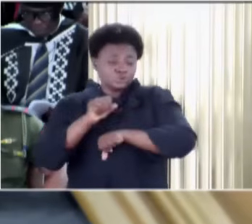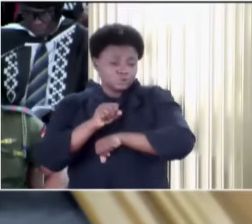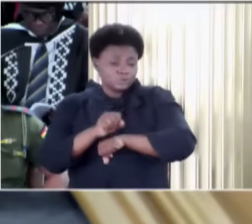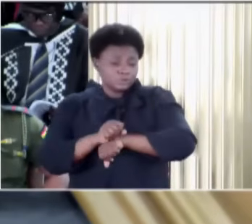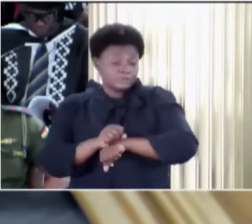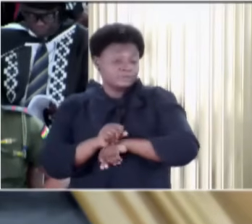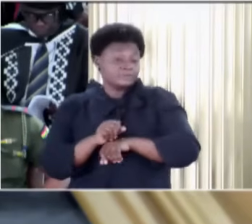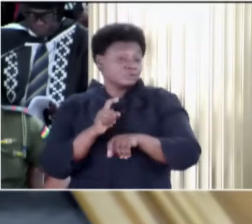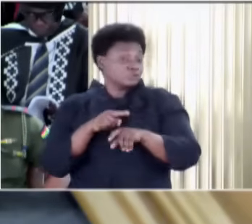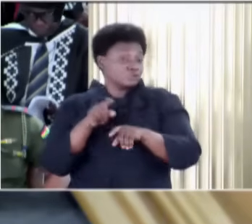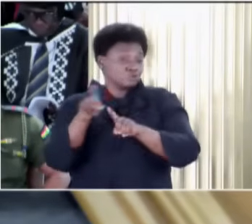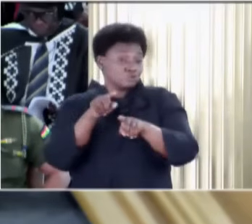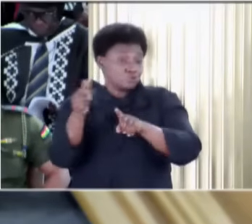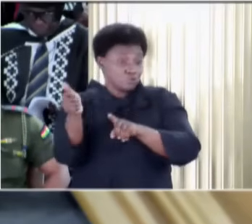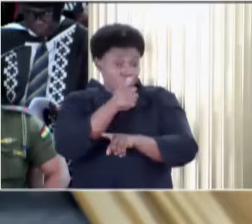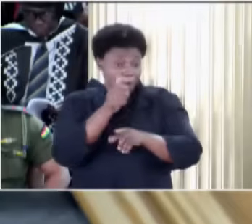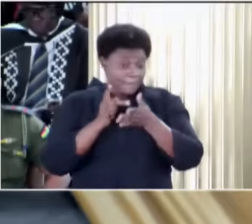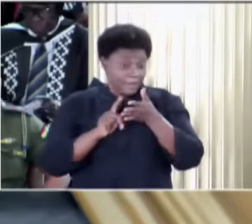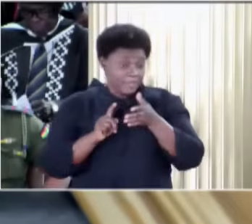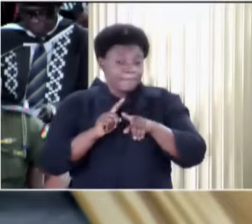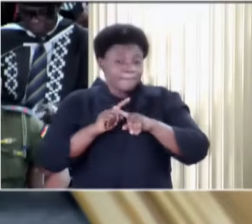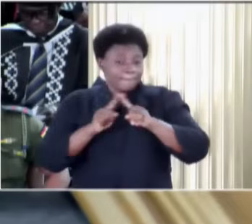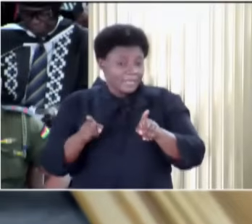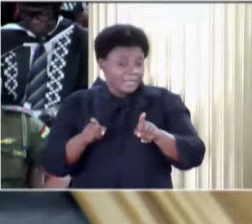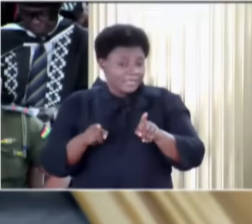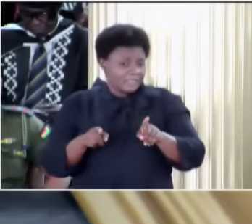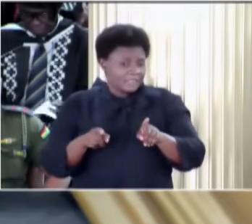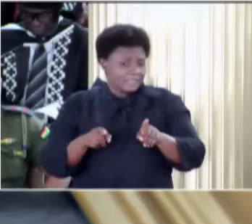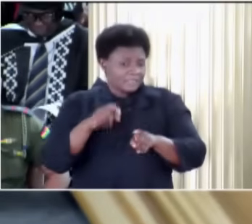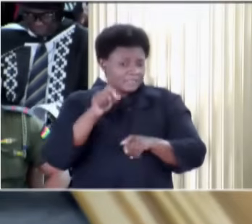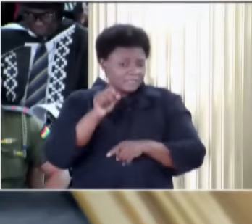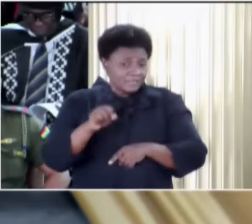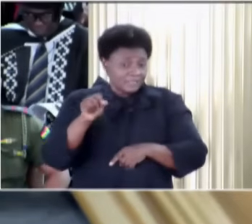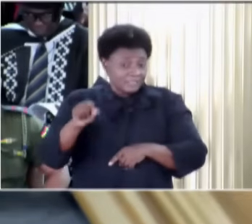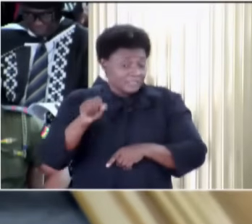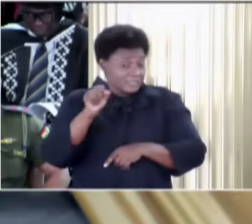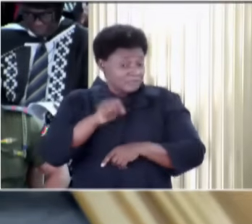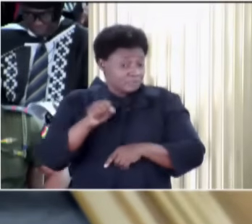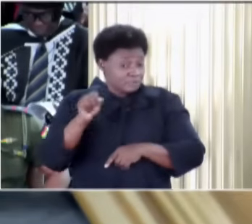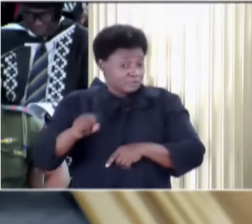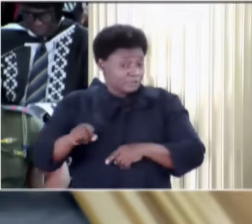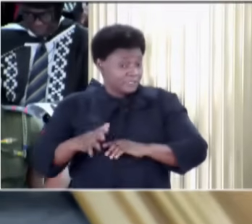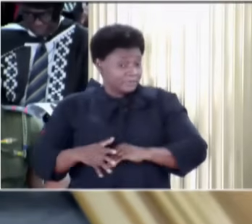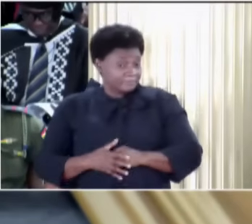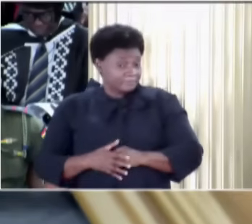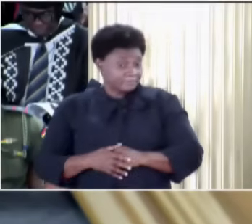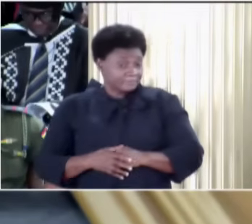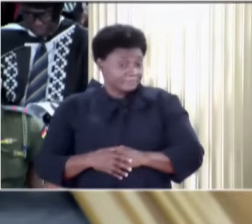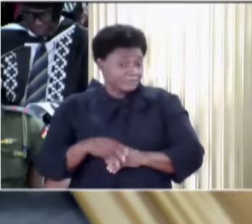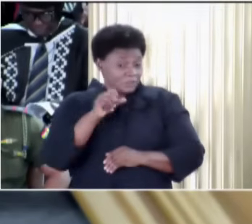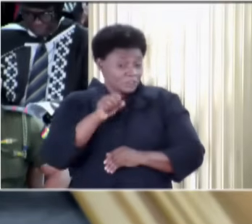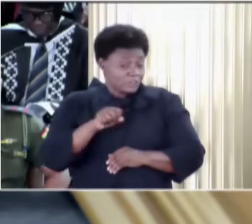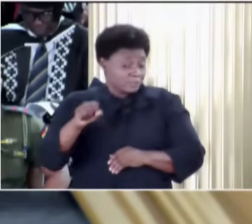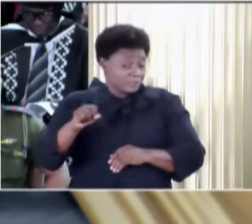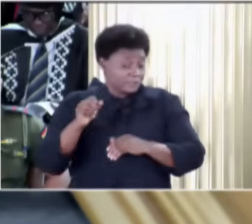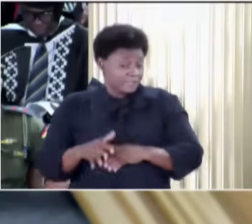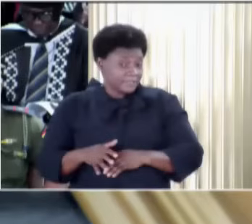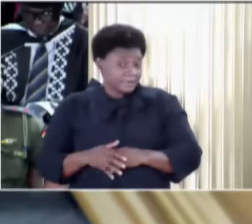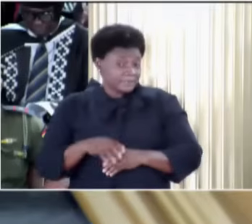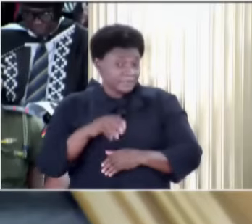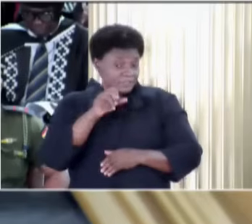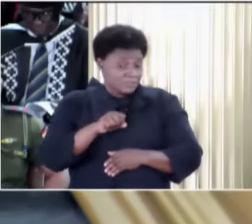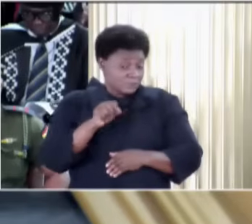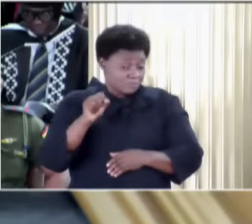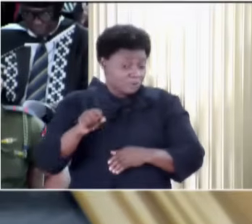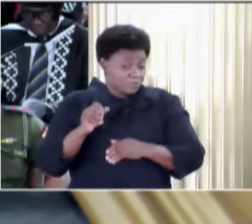your own part of the work. But a sponsor, have you heard of a sponsor before? I'm not talking about that kind of sponsor.